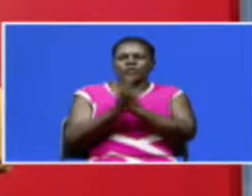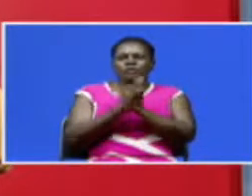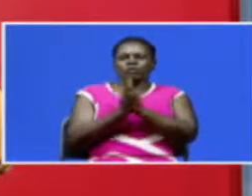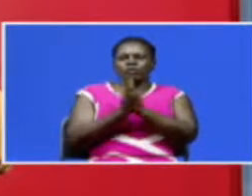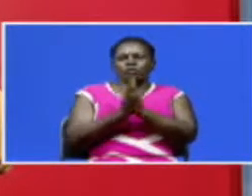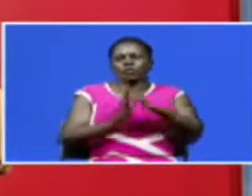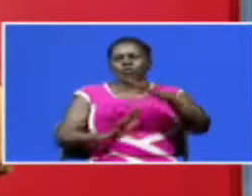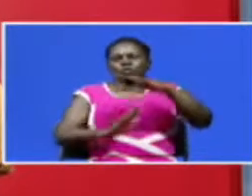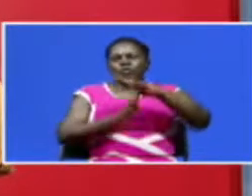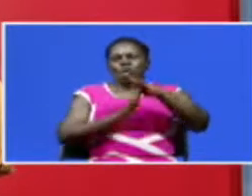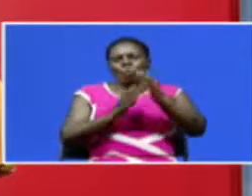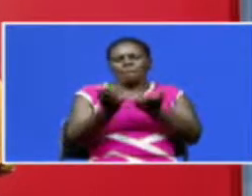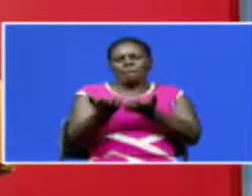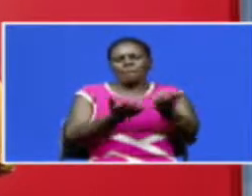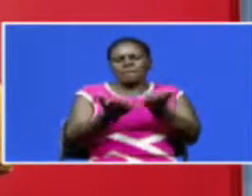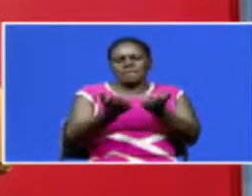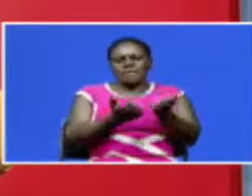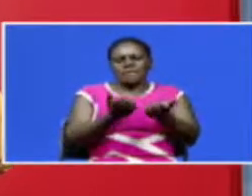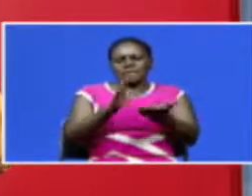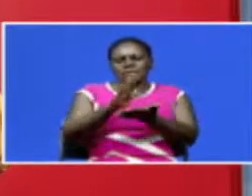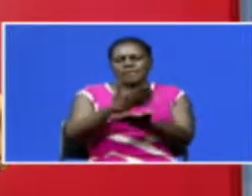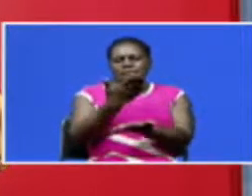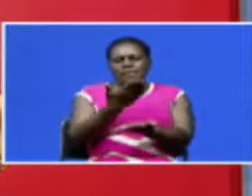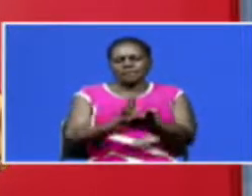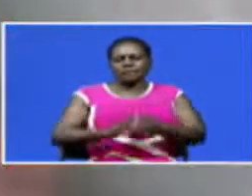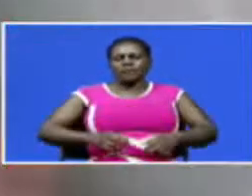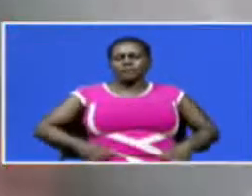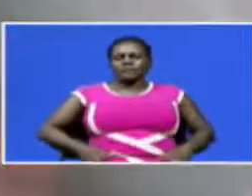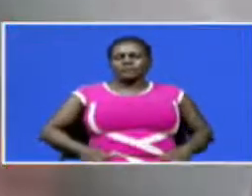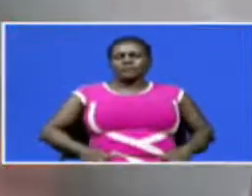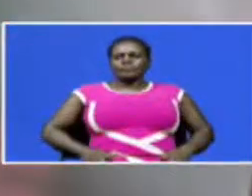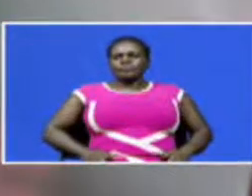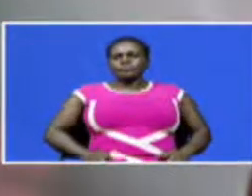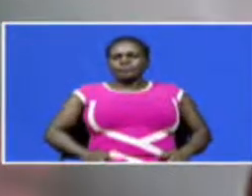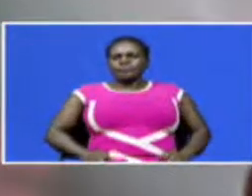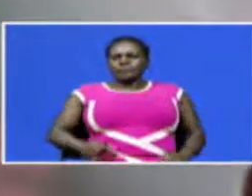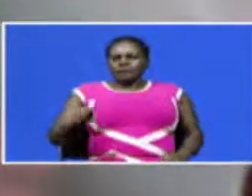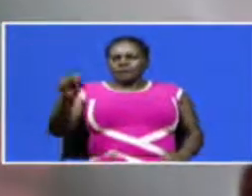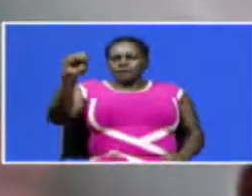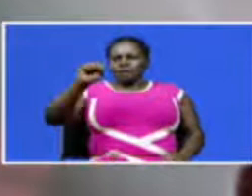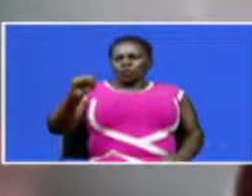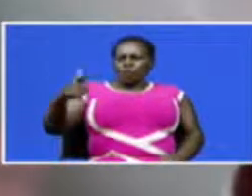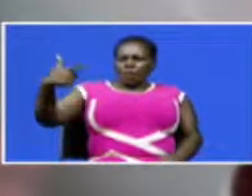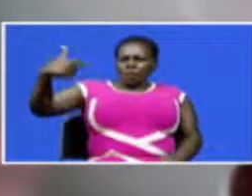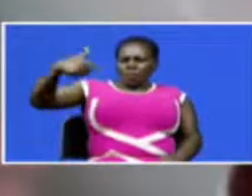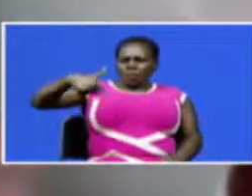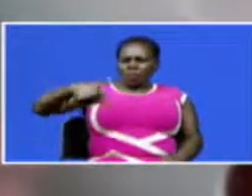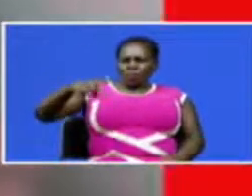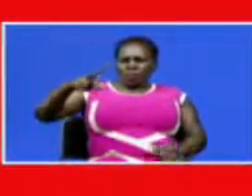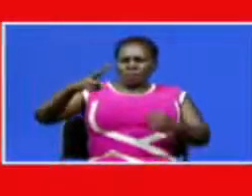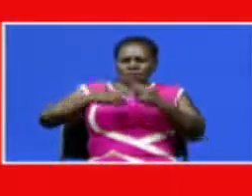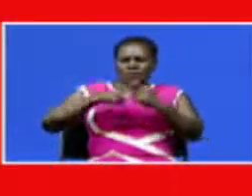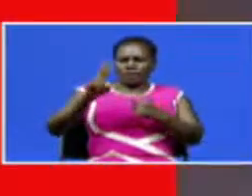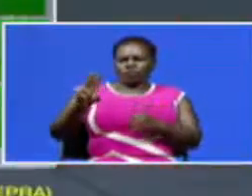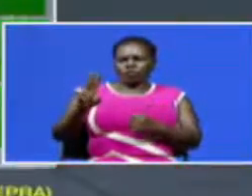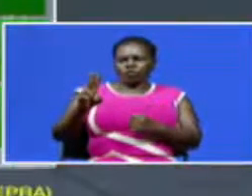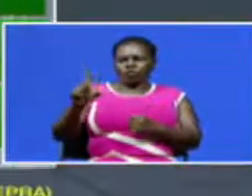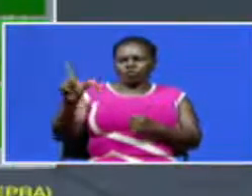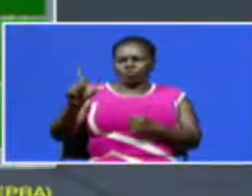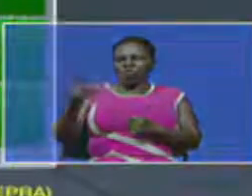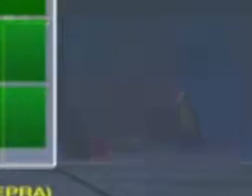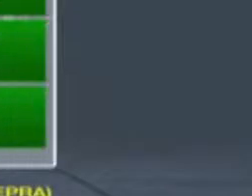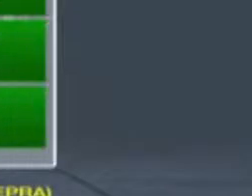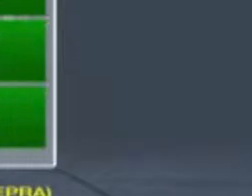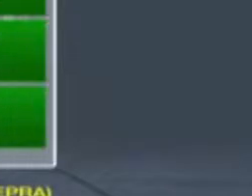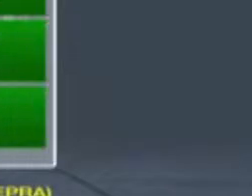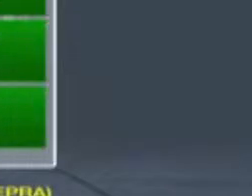making headlines in the corporate sector. The super petrol increases by 72 cents per litre to